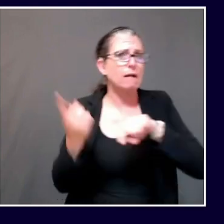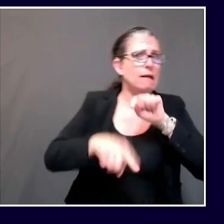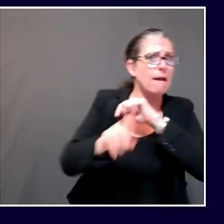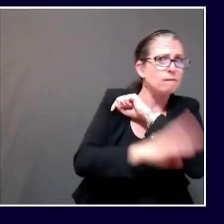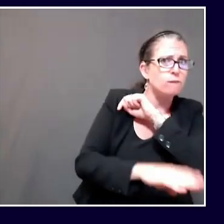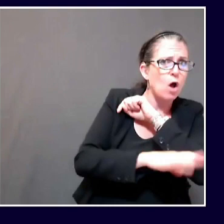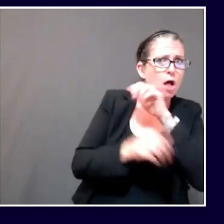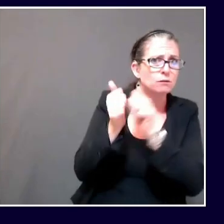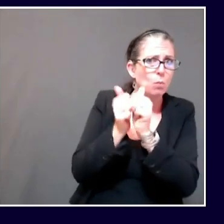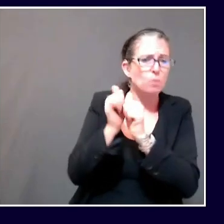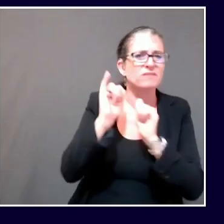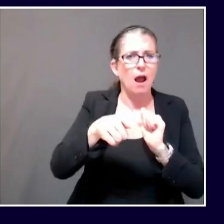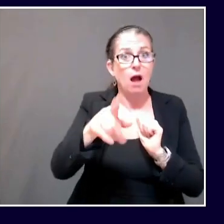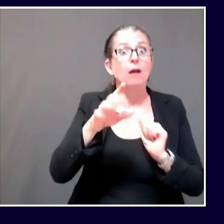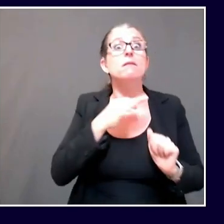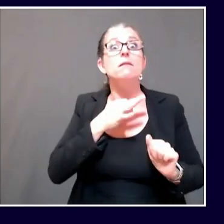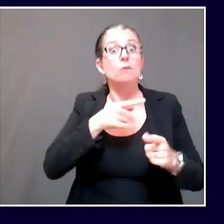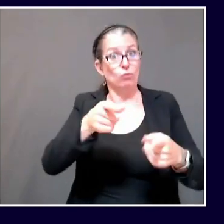able to play?